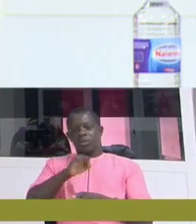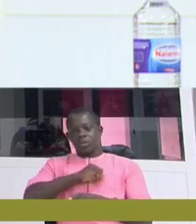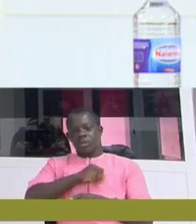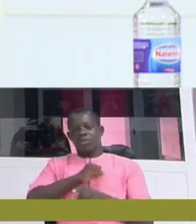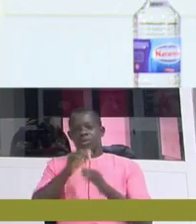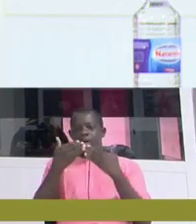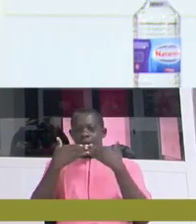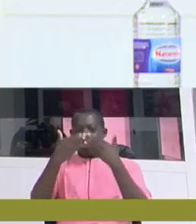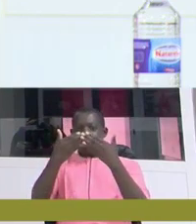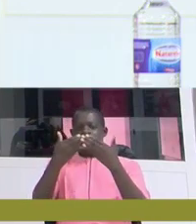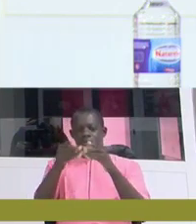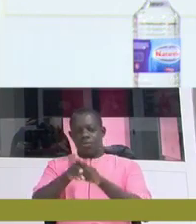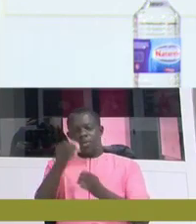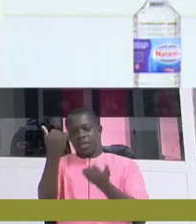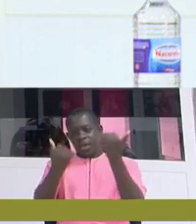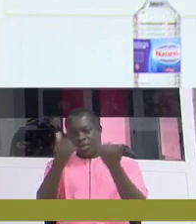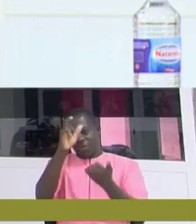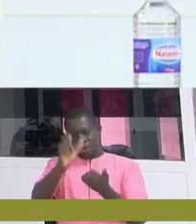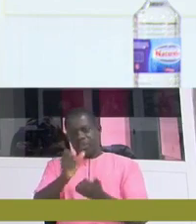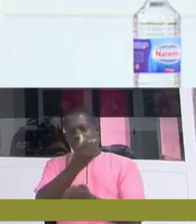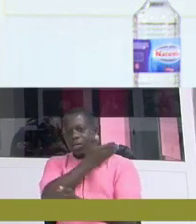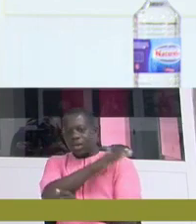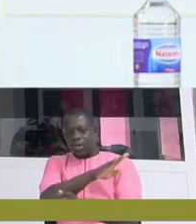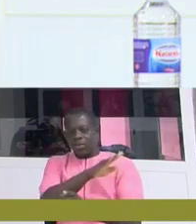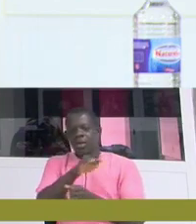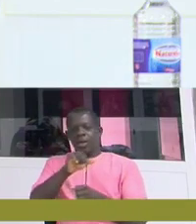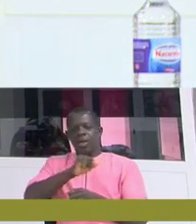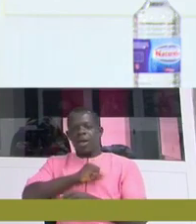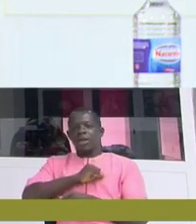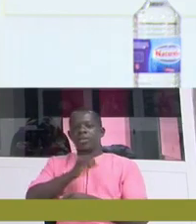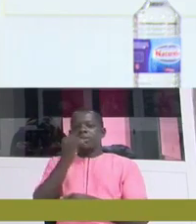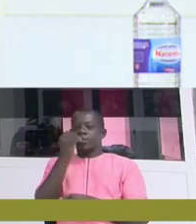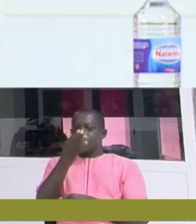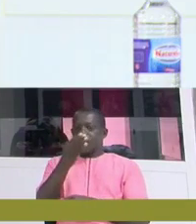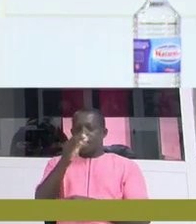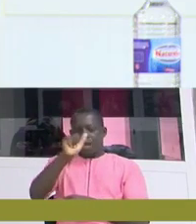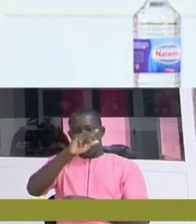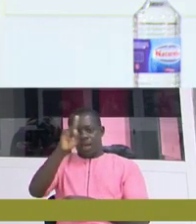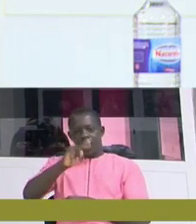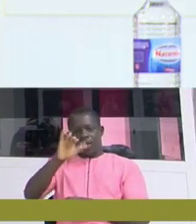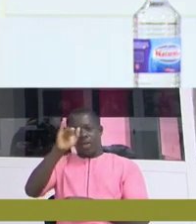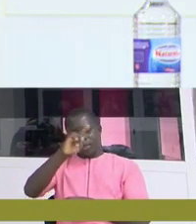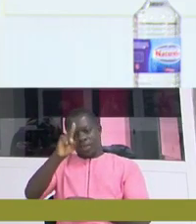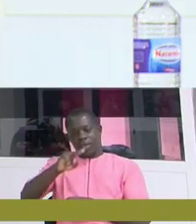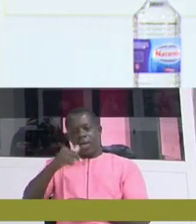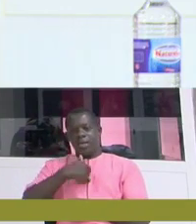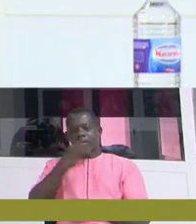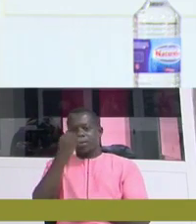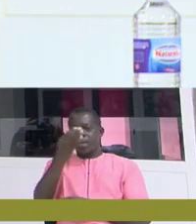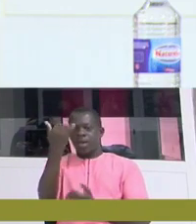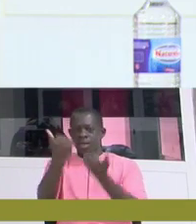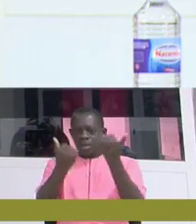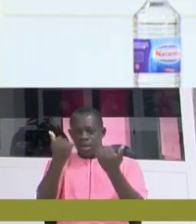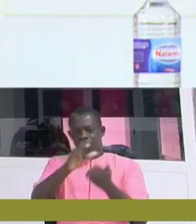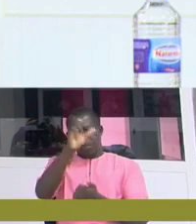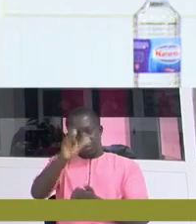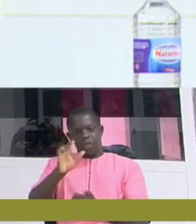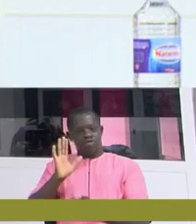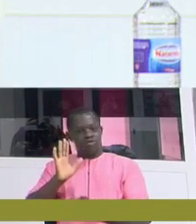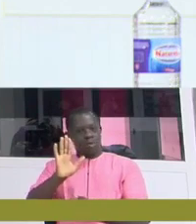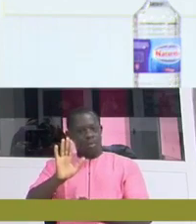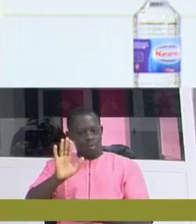He decided, he ordered his driver to leave. I said, told the driver to stop.